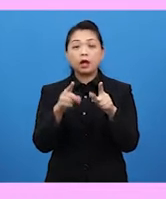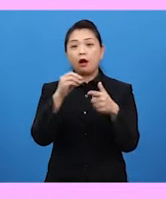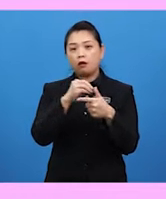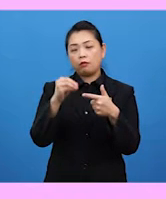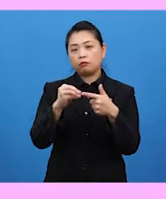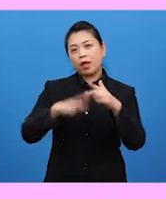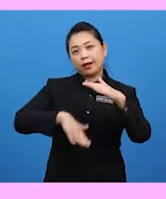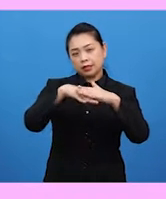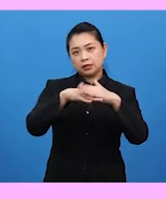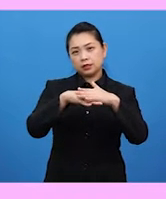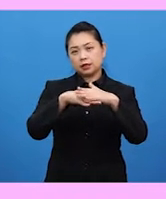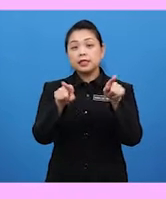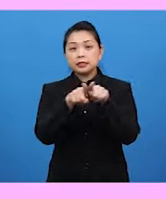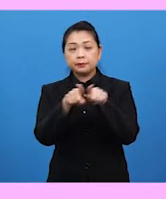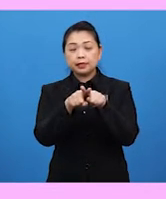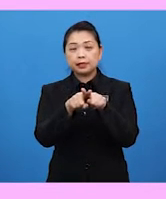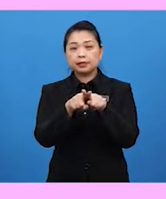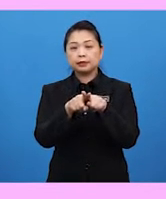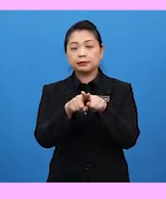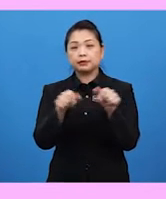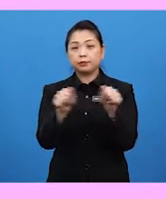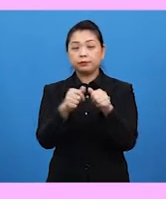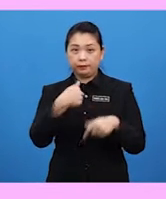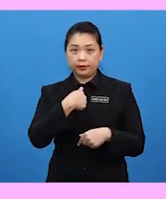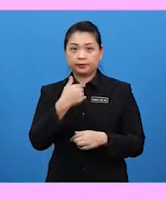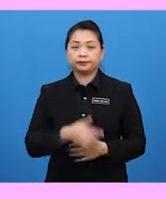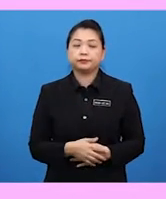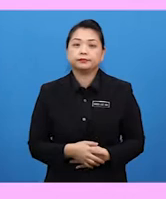or at least similar like mine.